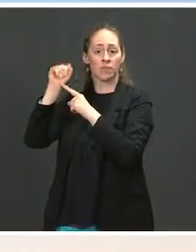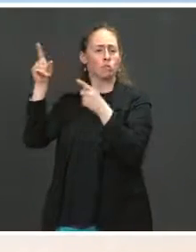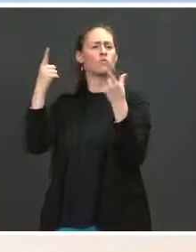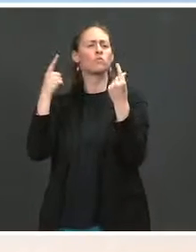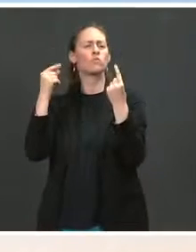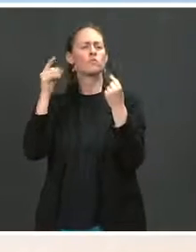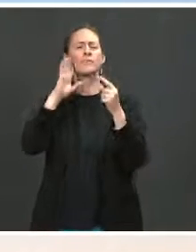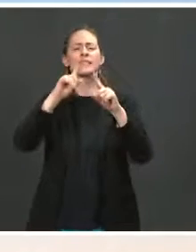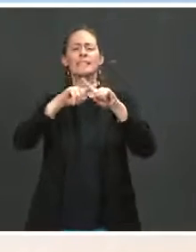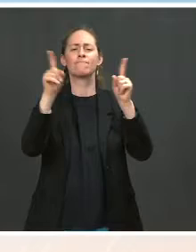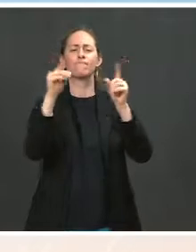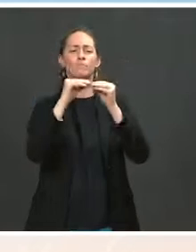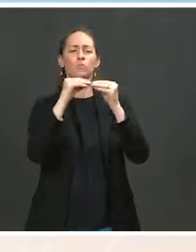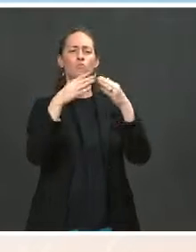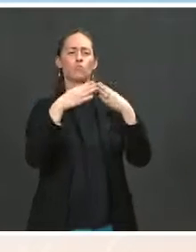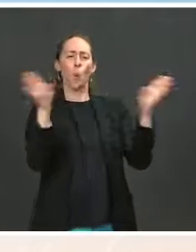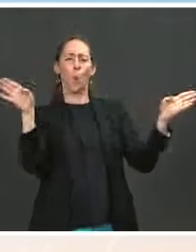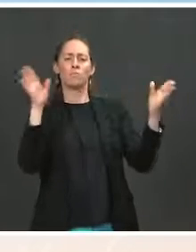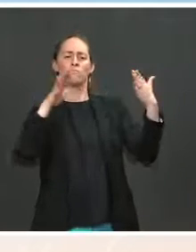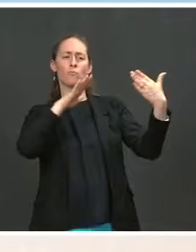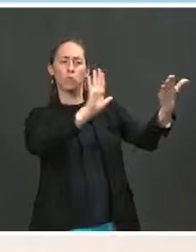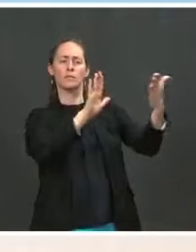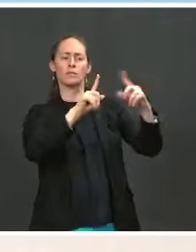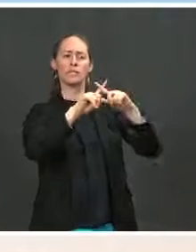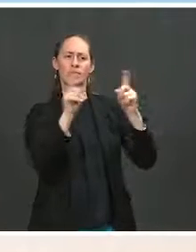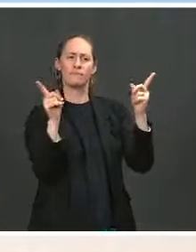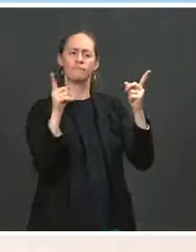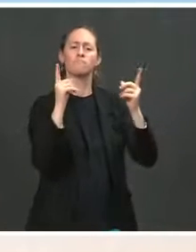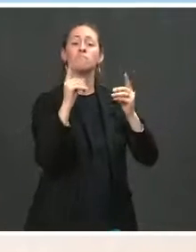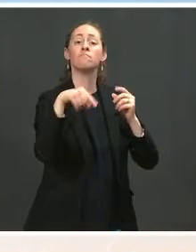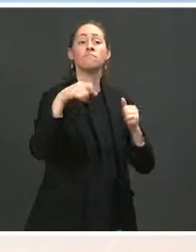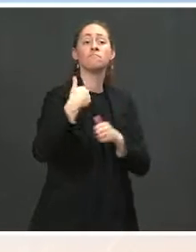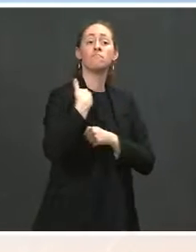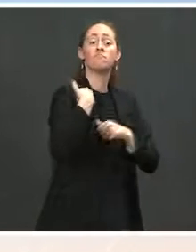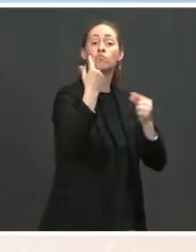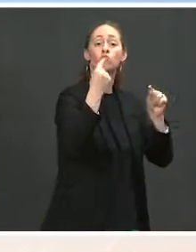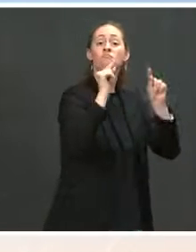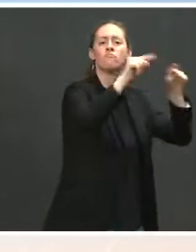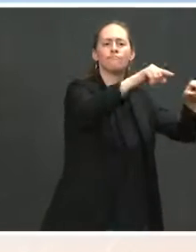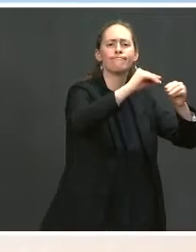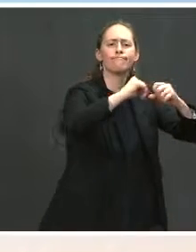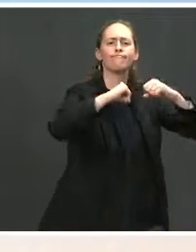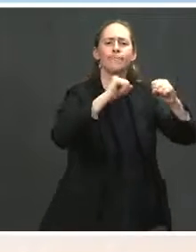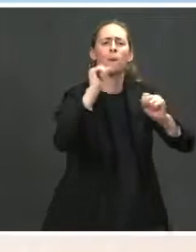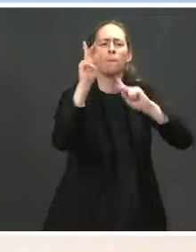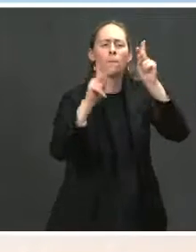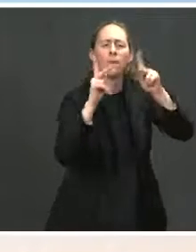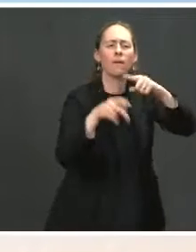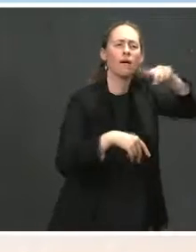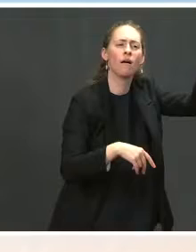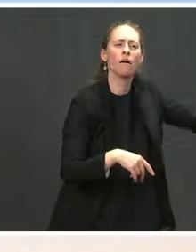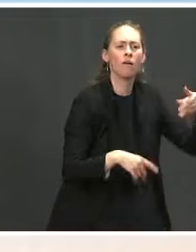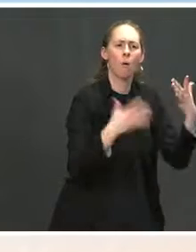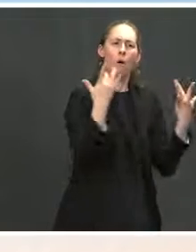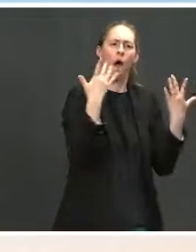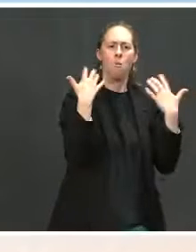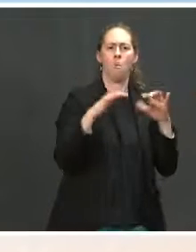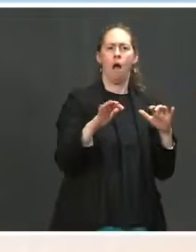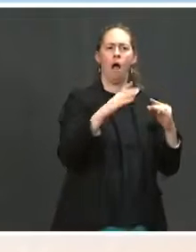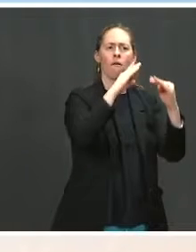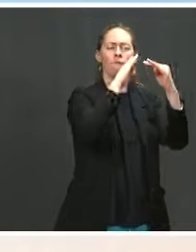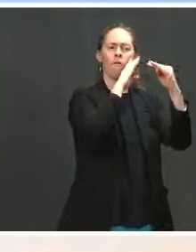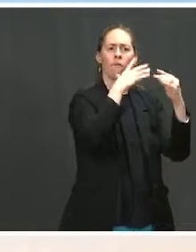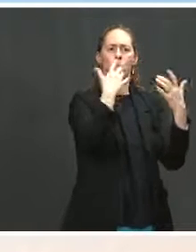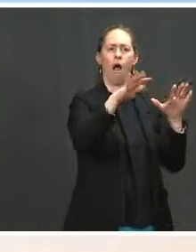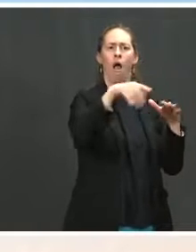Afghan capacity, protect population centers, blunt and degrade the Taliban capacity. Those are